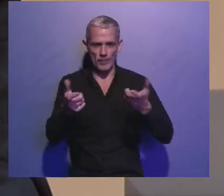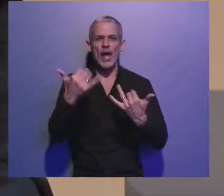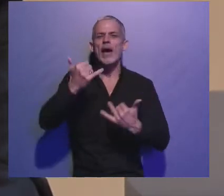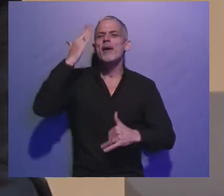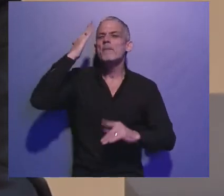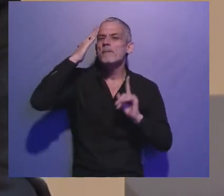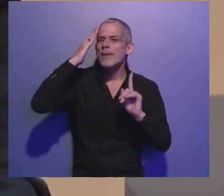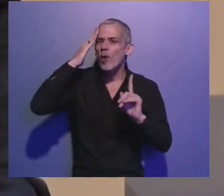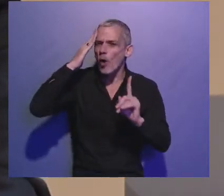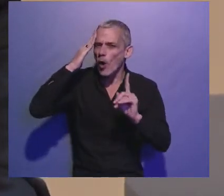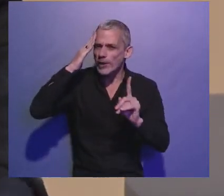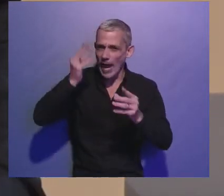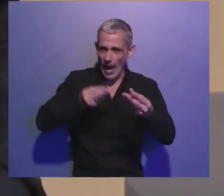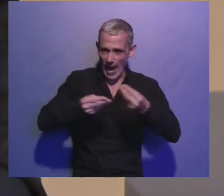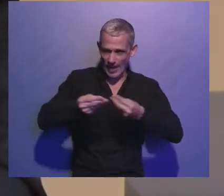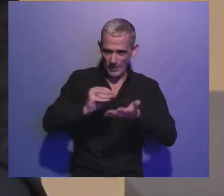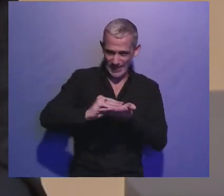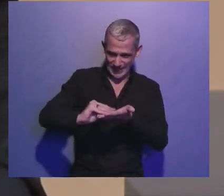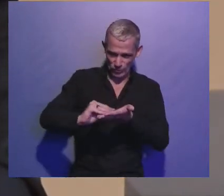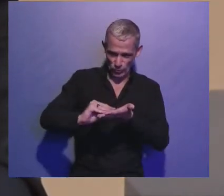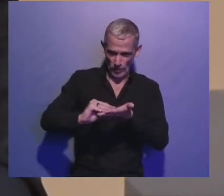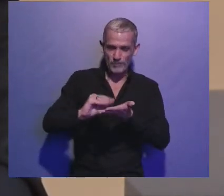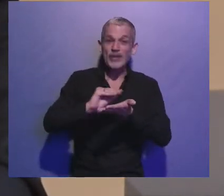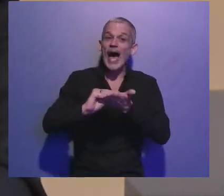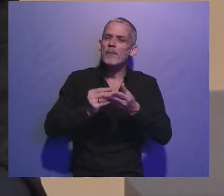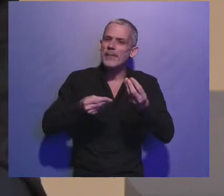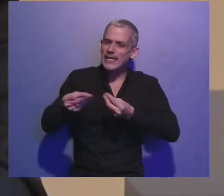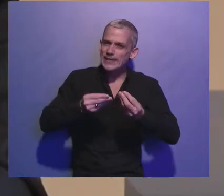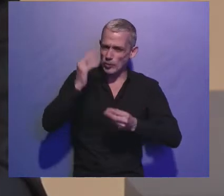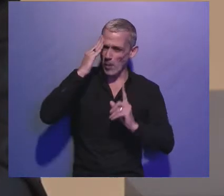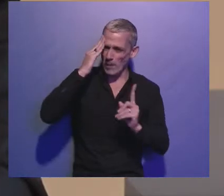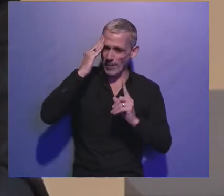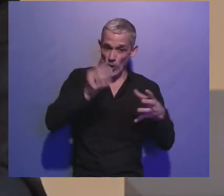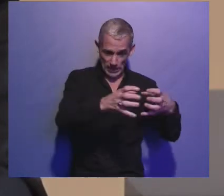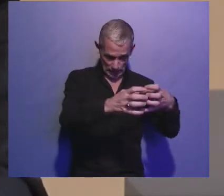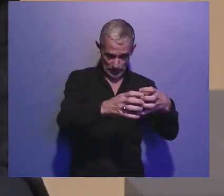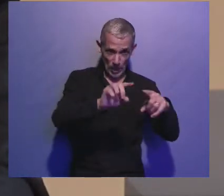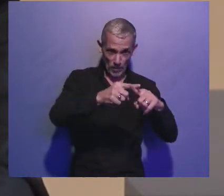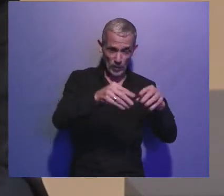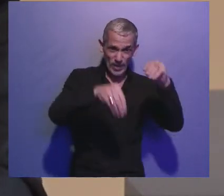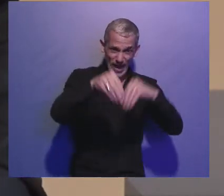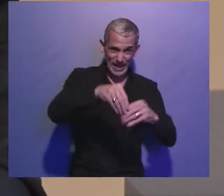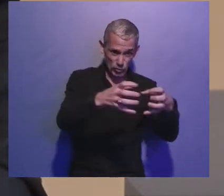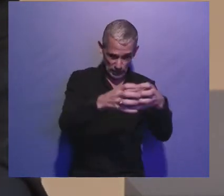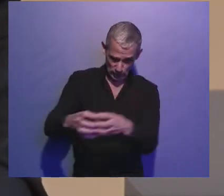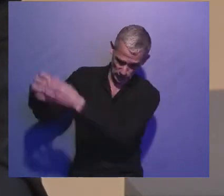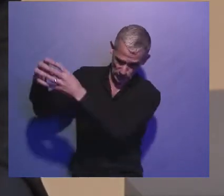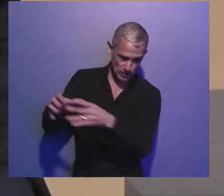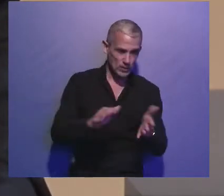every election, but there is memory in the administration. The administration